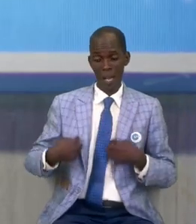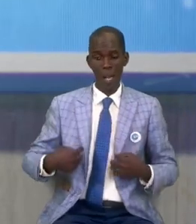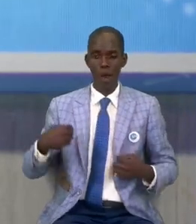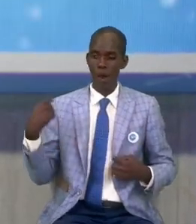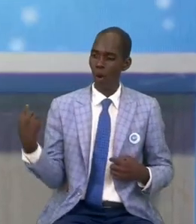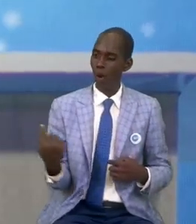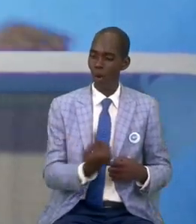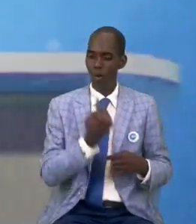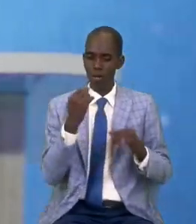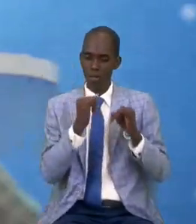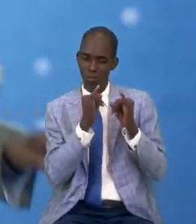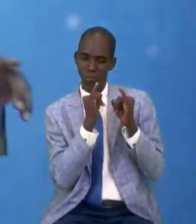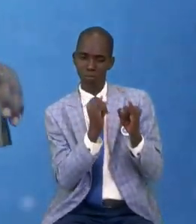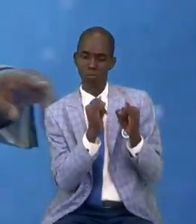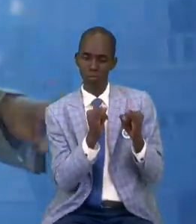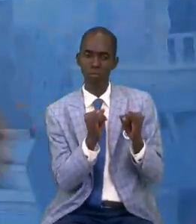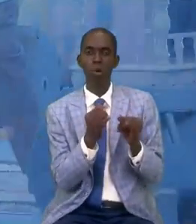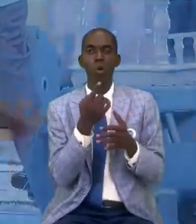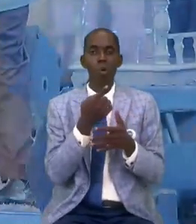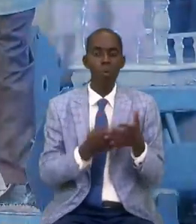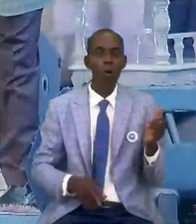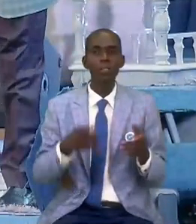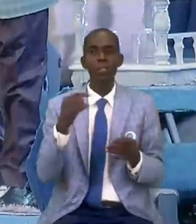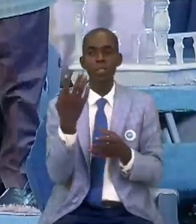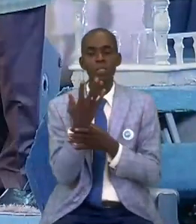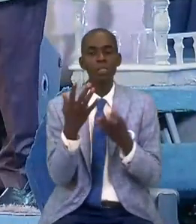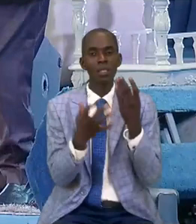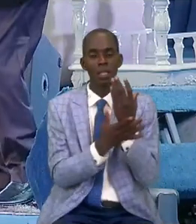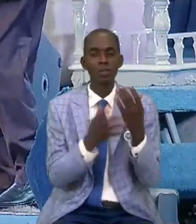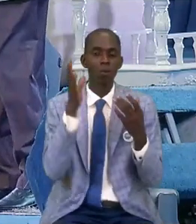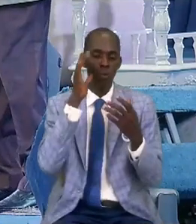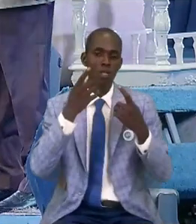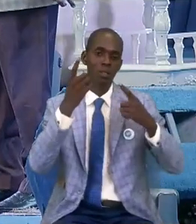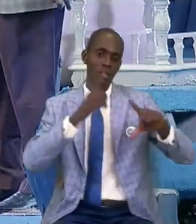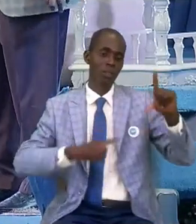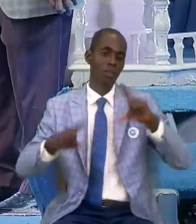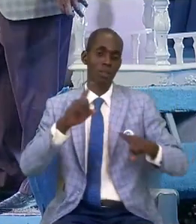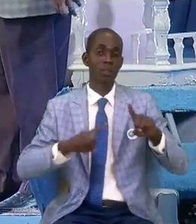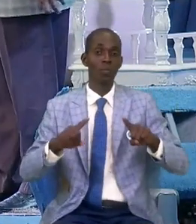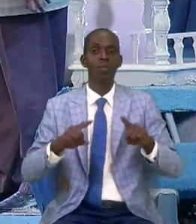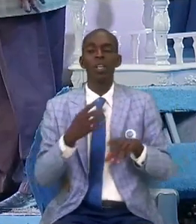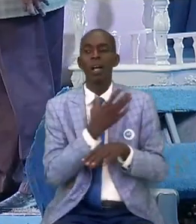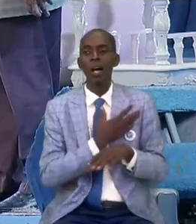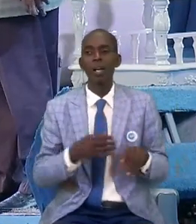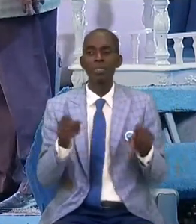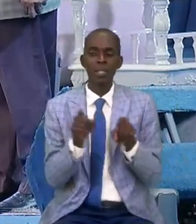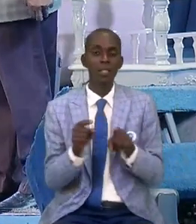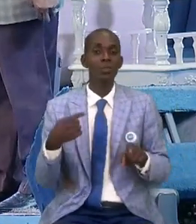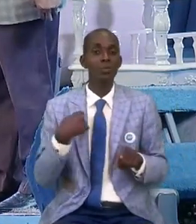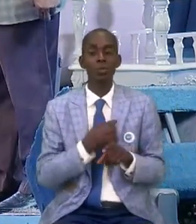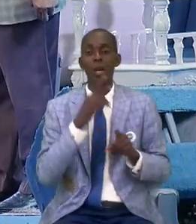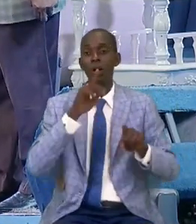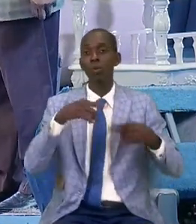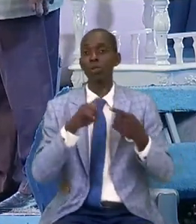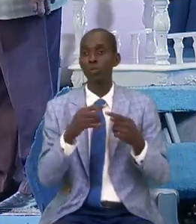what it says. And so as we're going to have, did you hear my language? I didn't say if you are going